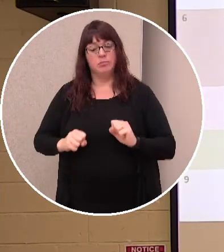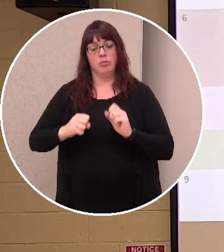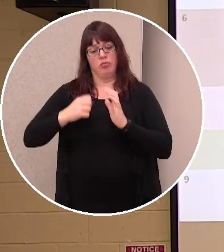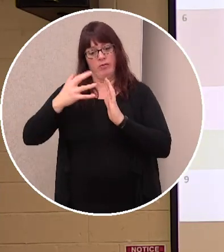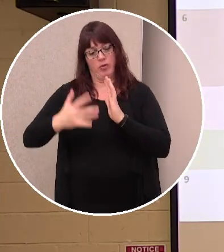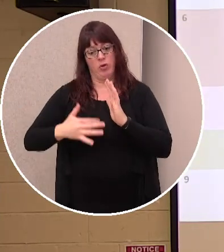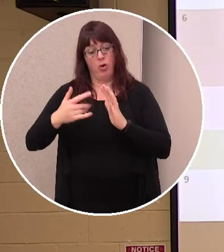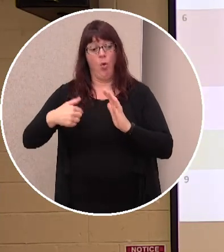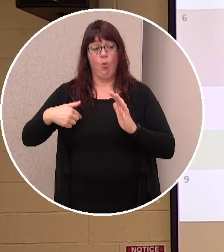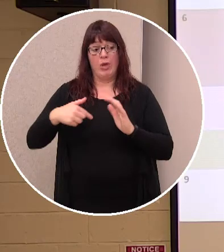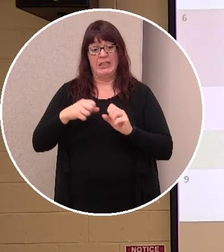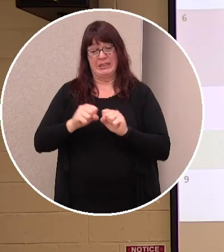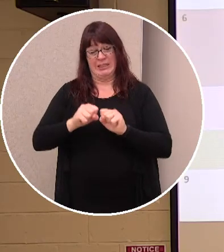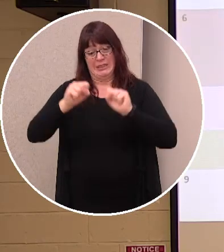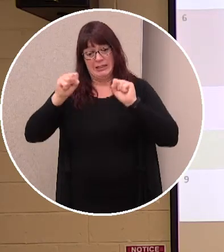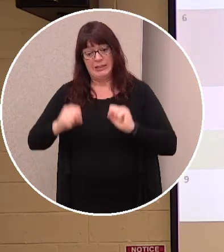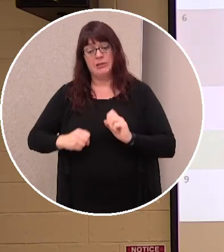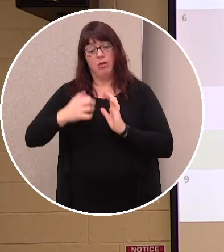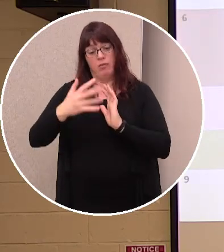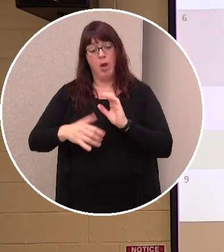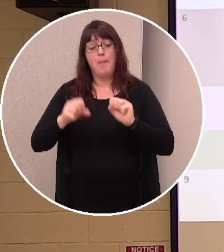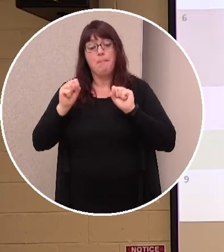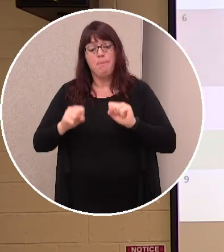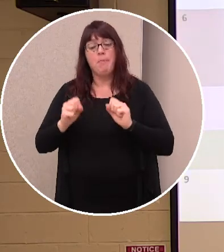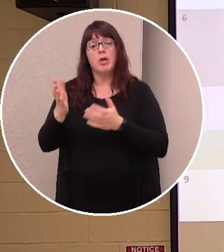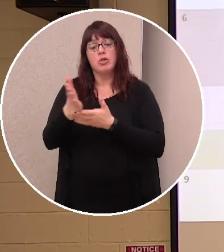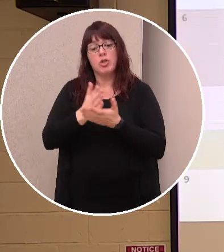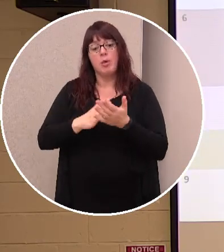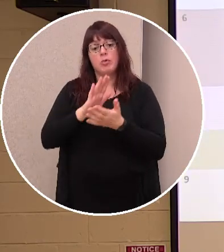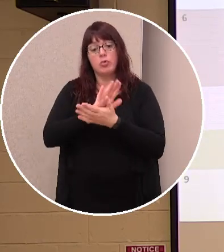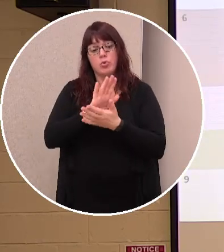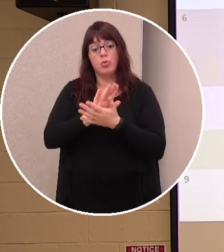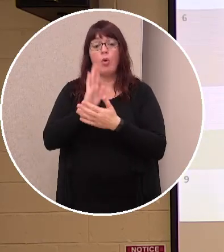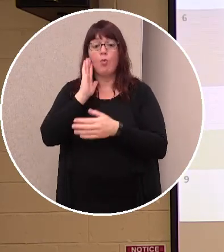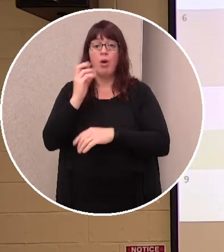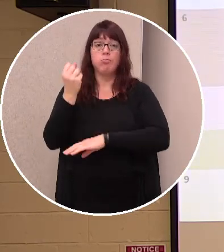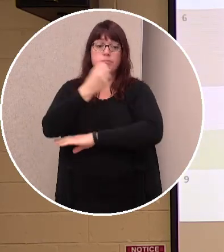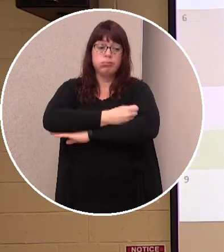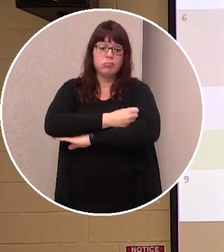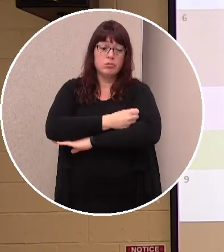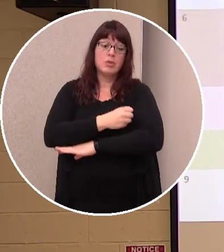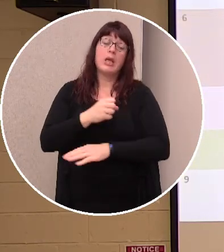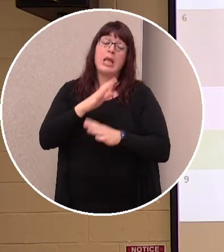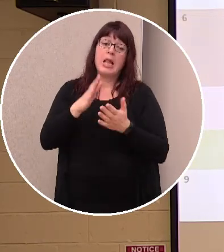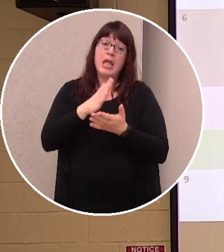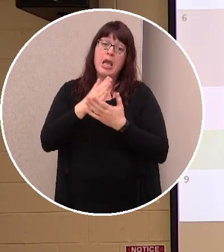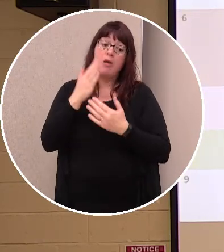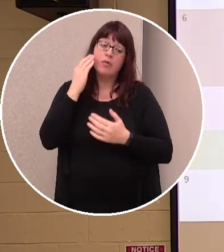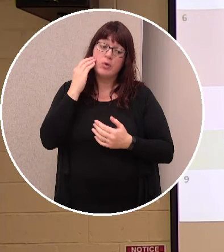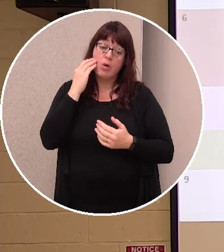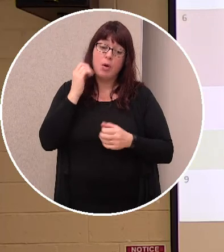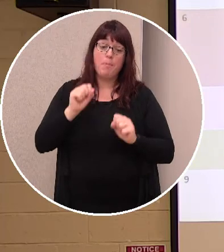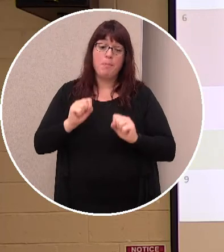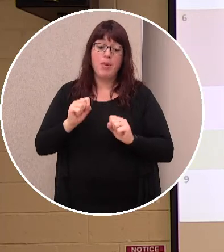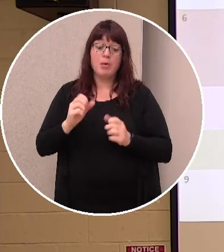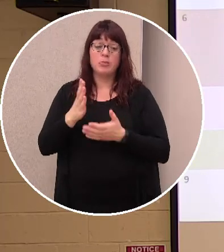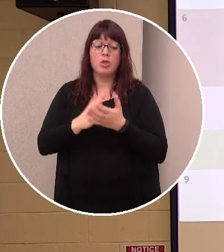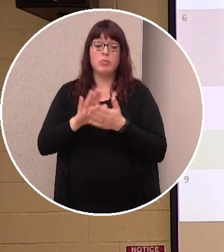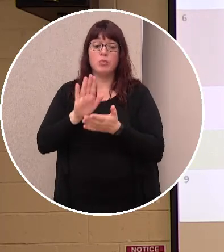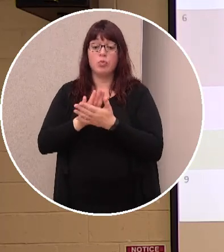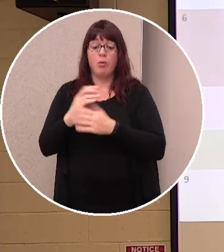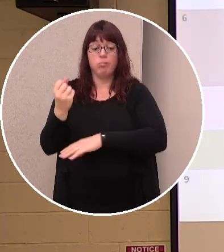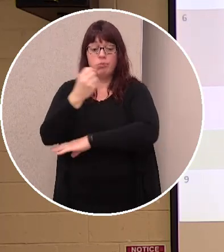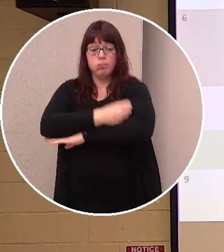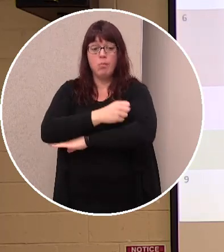system review, there may be some changes. There may be some school closures, but there also may be then result school closures with